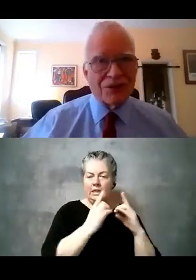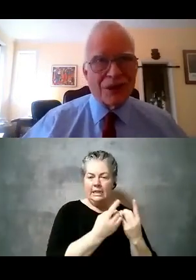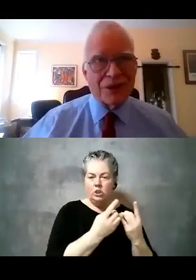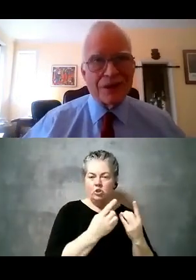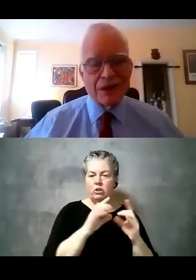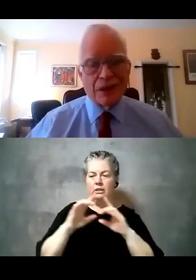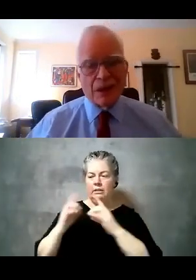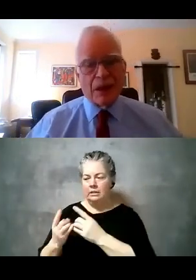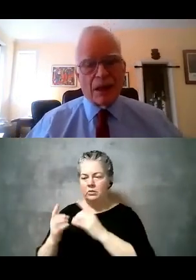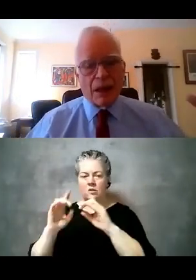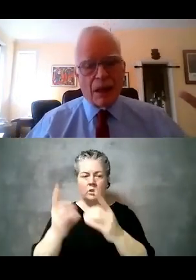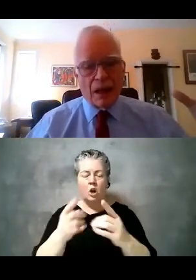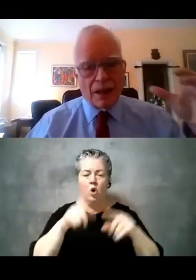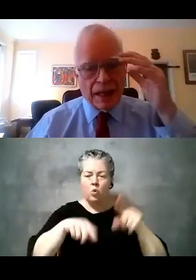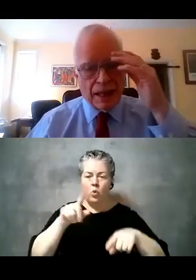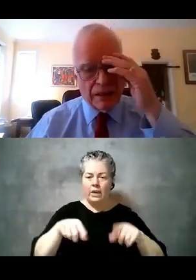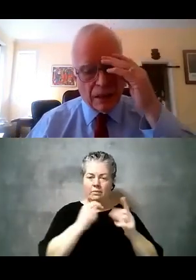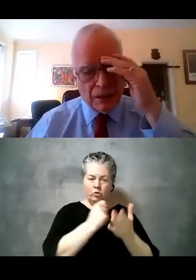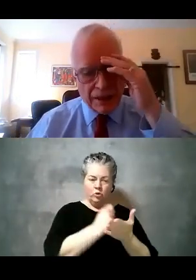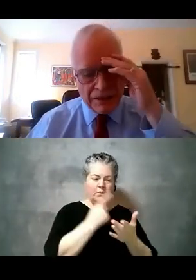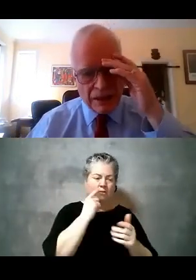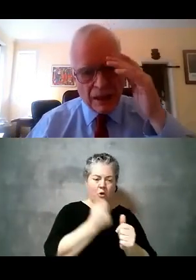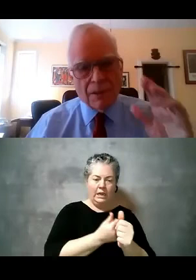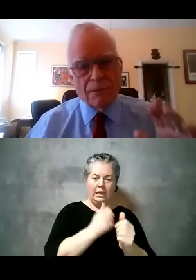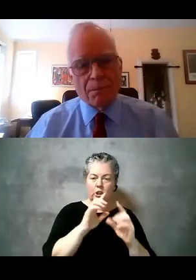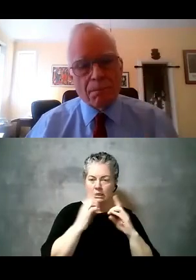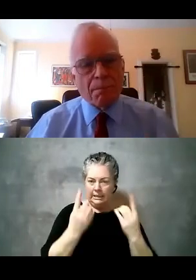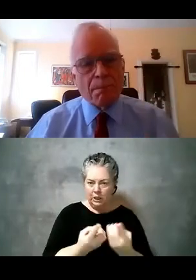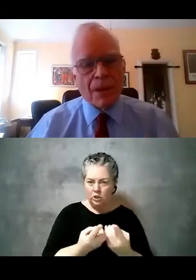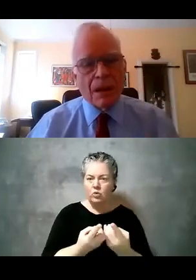every district, and that's